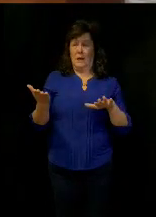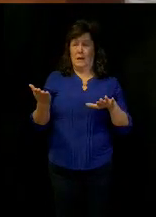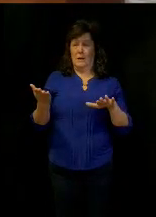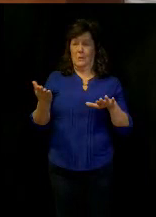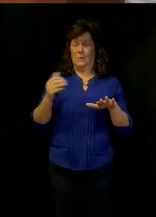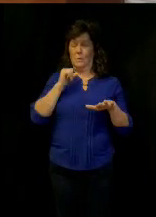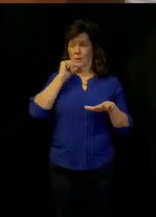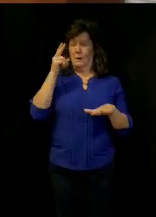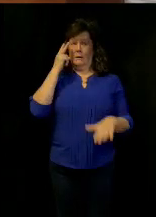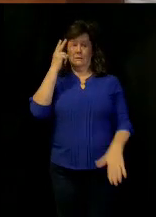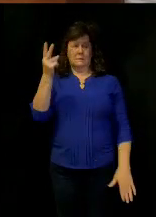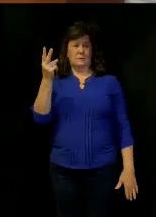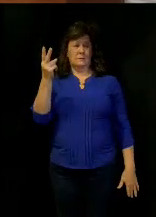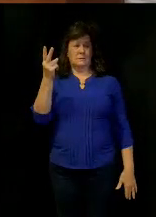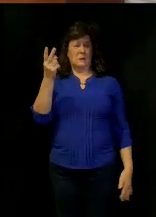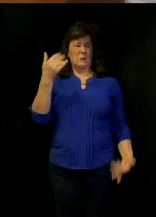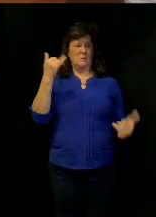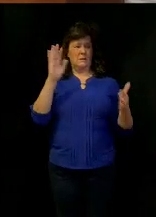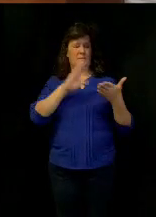But he forgave you.